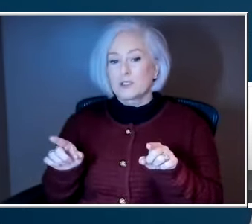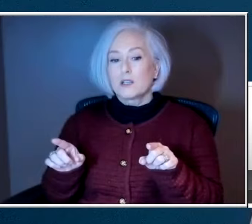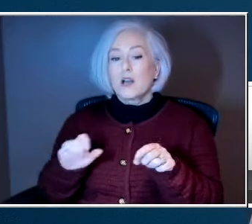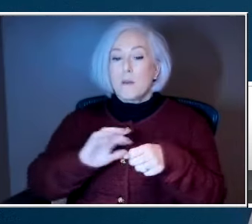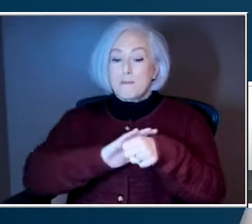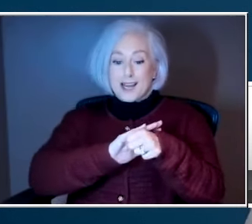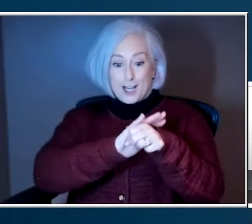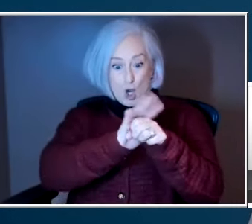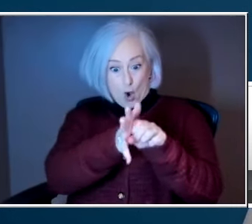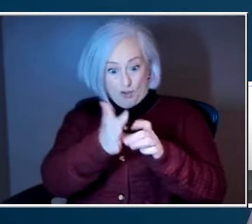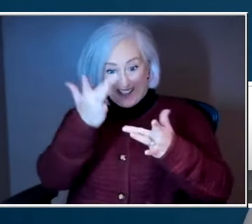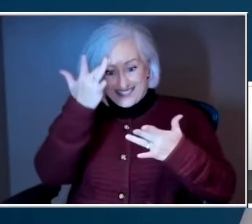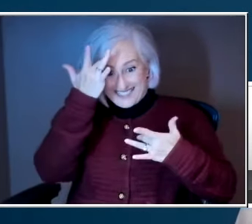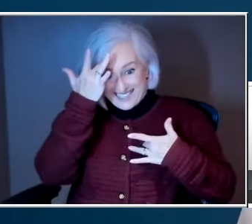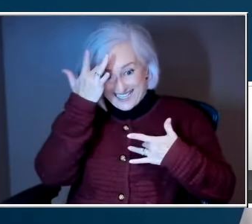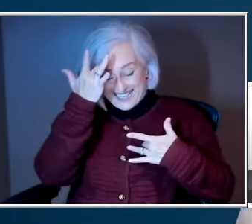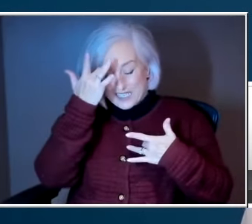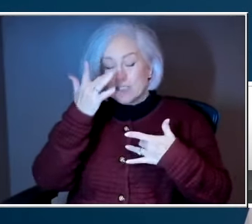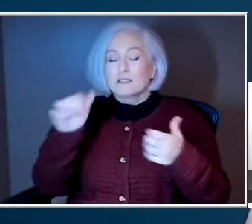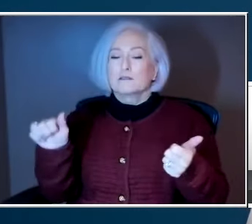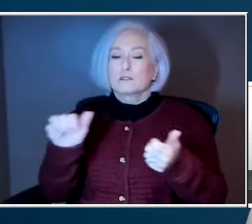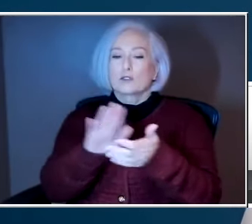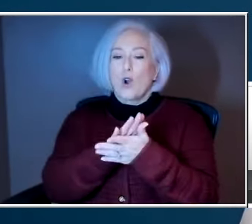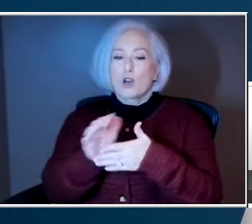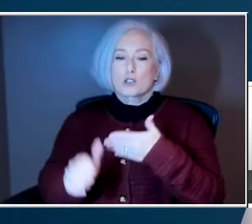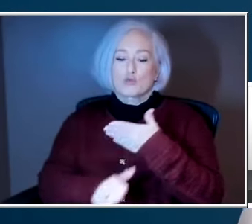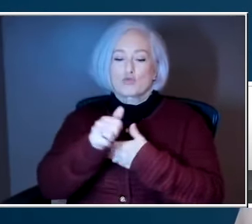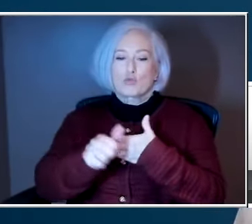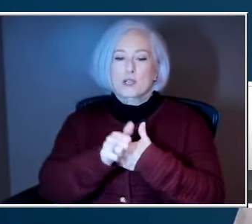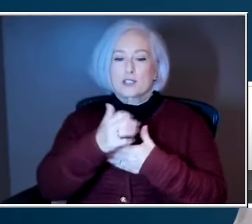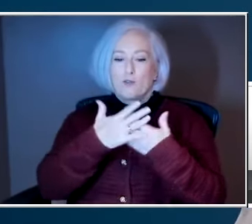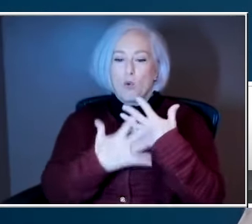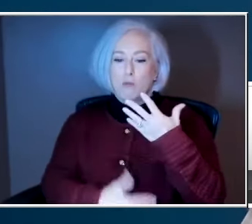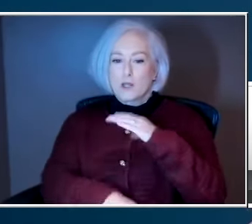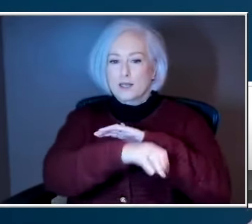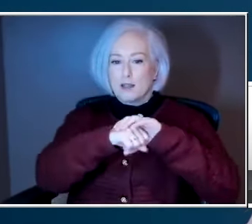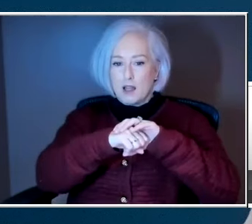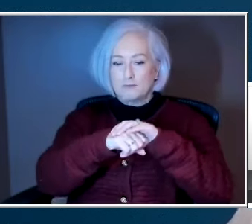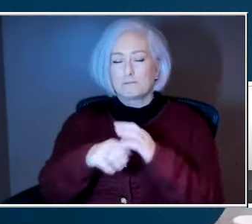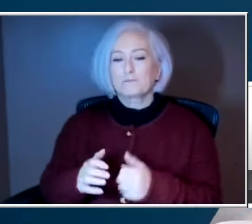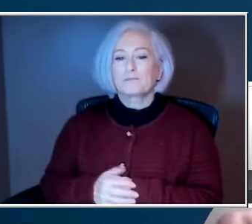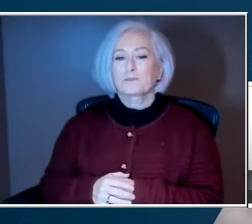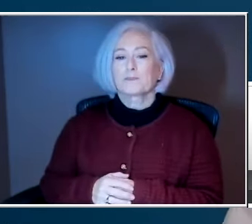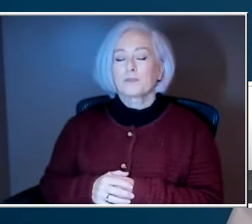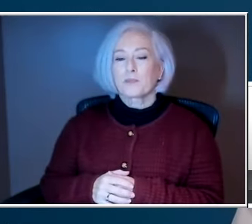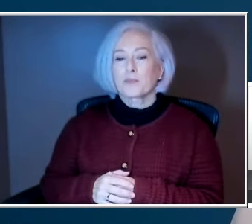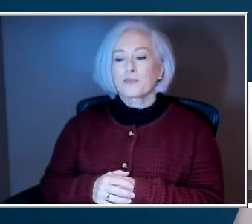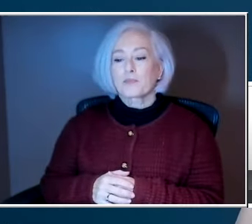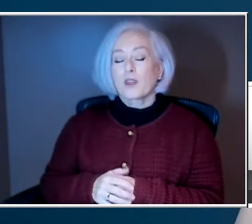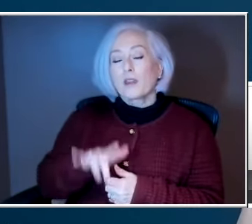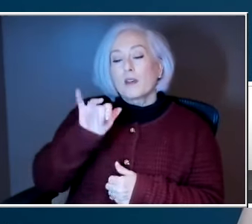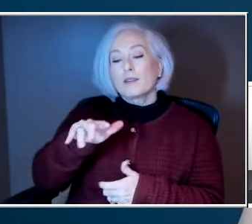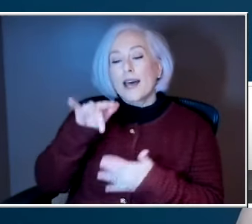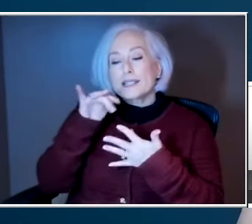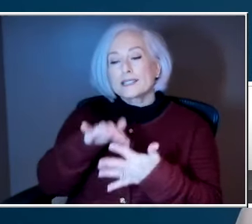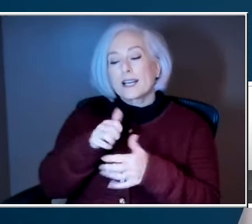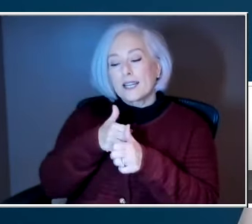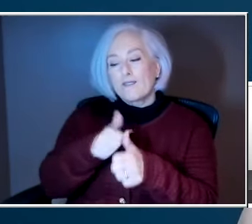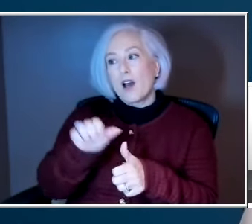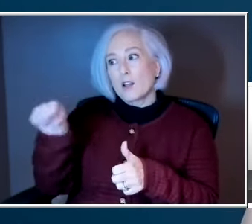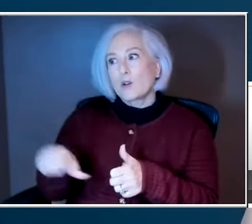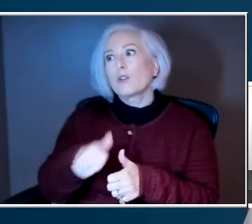risk for blood clots. What this study did was go off of previous studies, which did show actually that